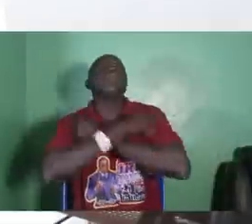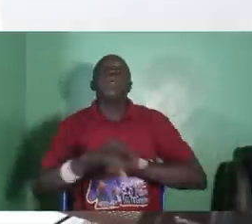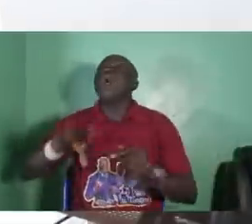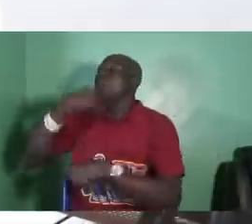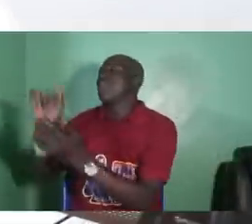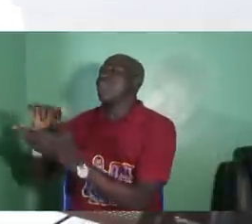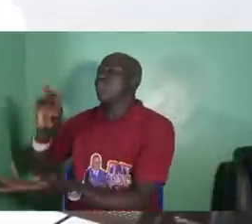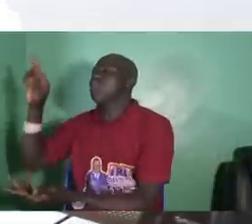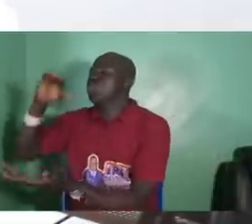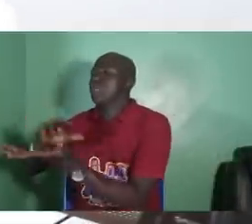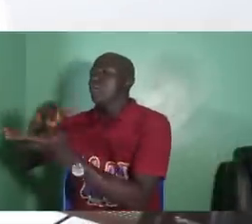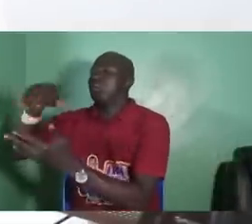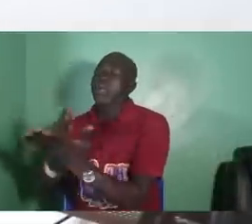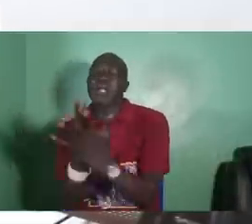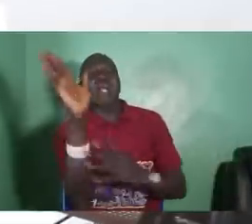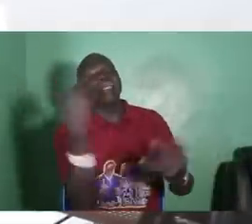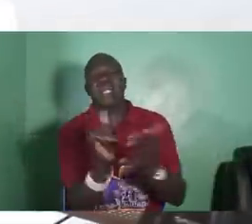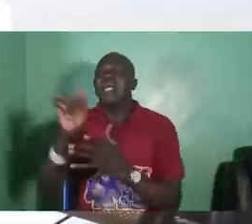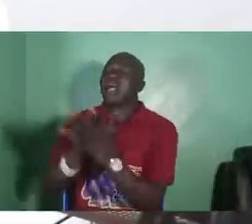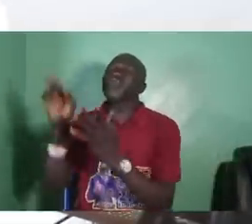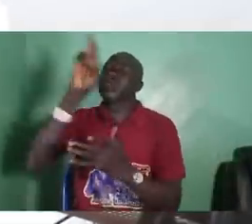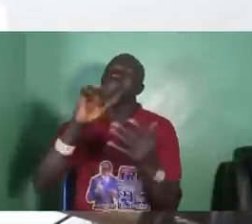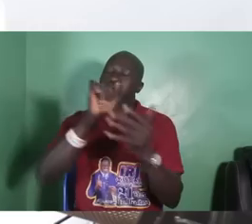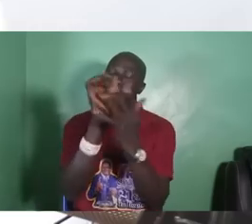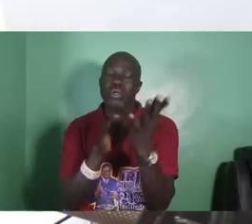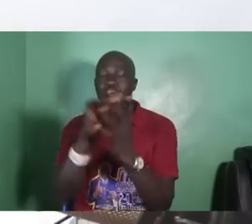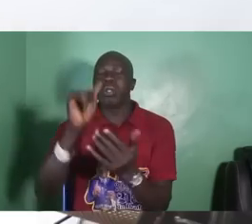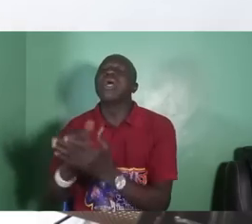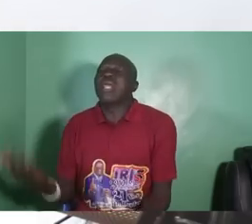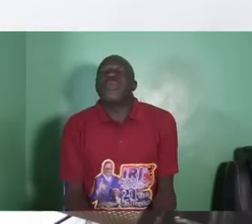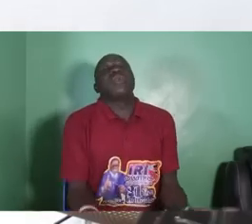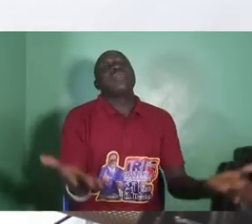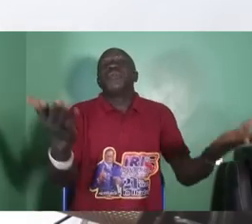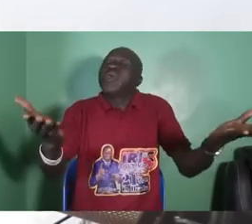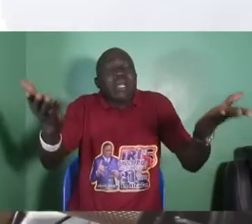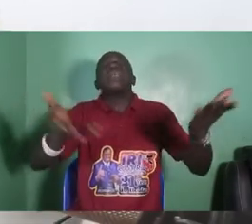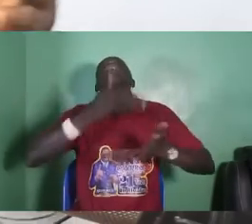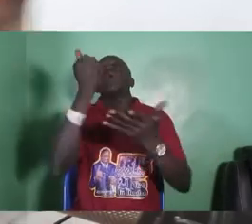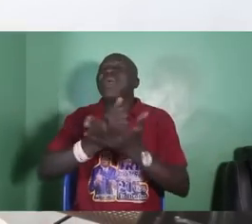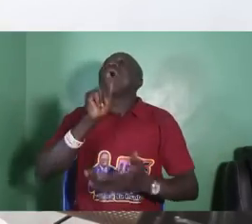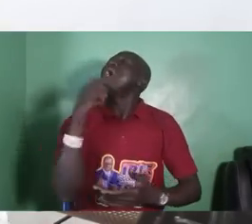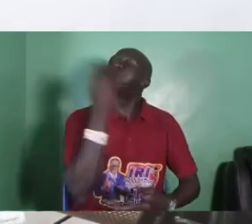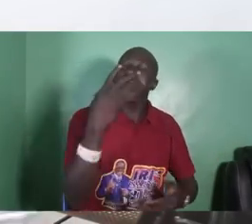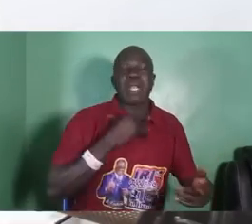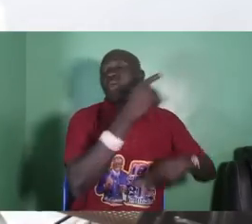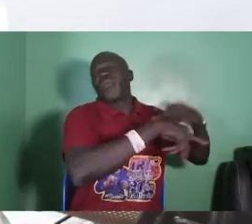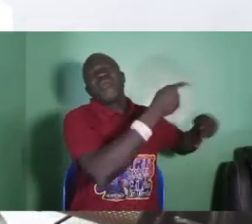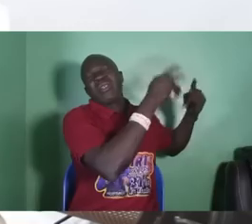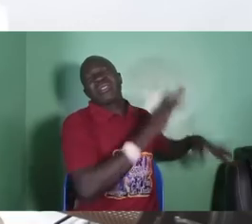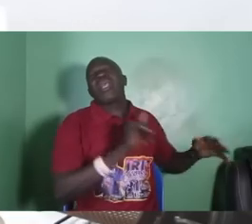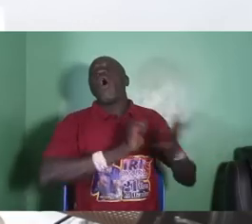down like you know no so we using your glory right now tell no go you know you are using your glory power to care keep up your Amen. I speak